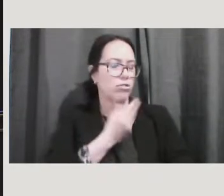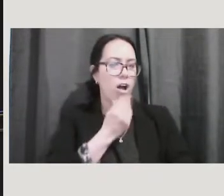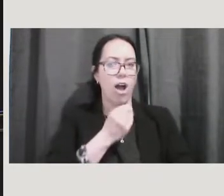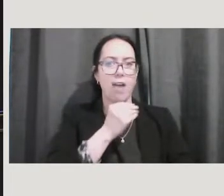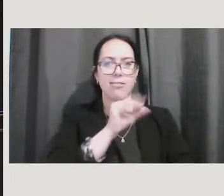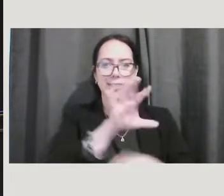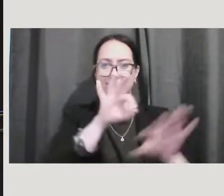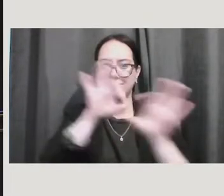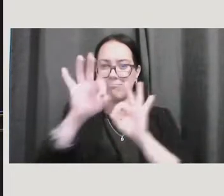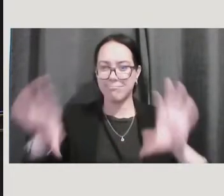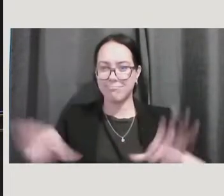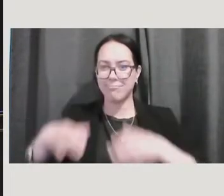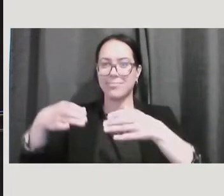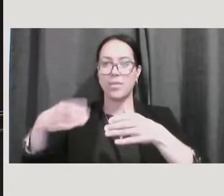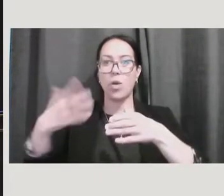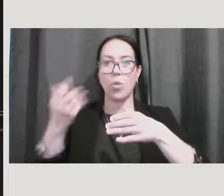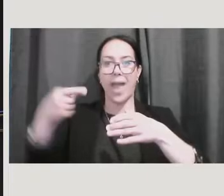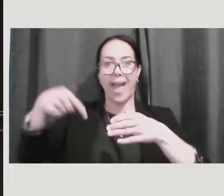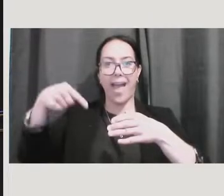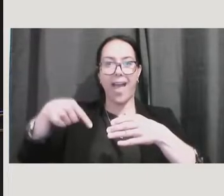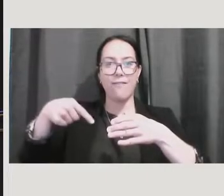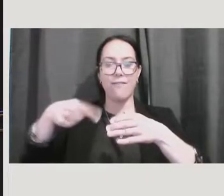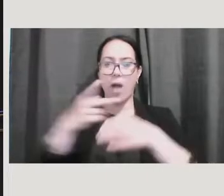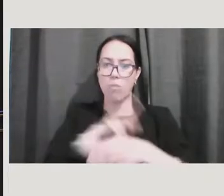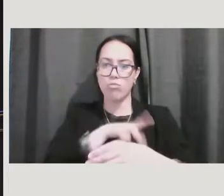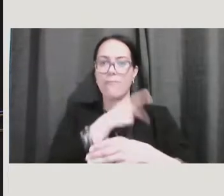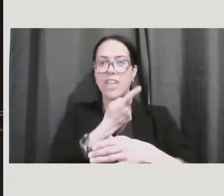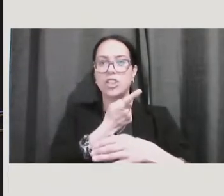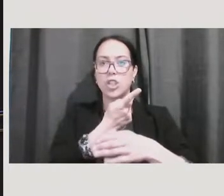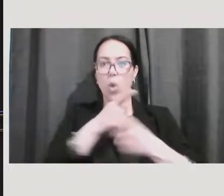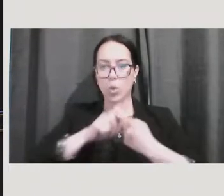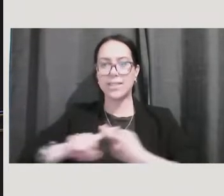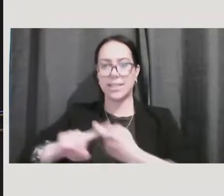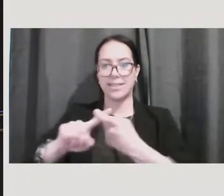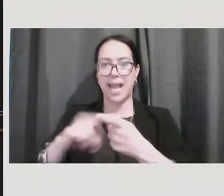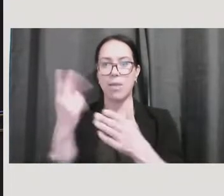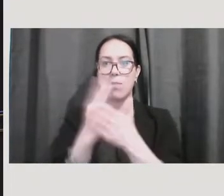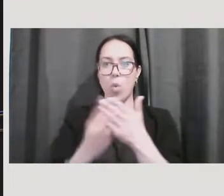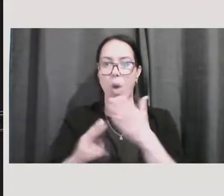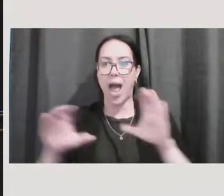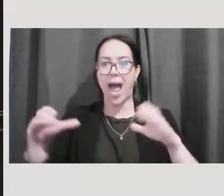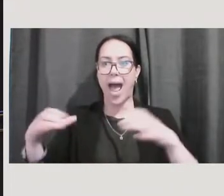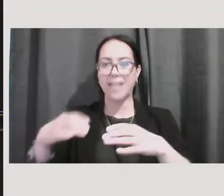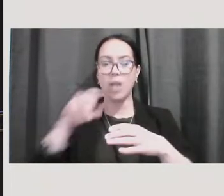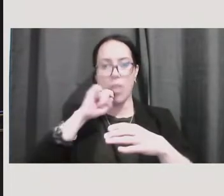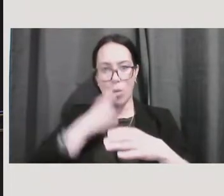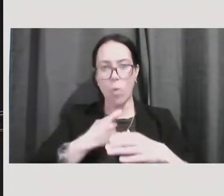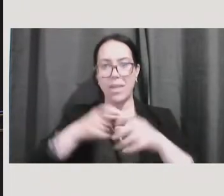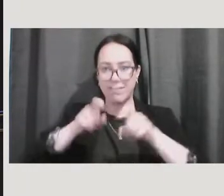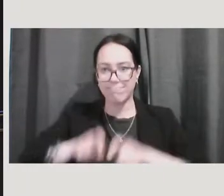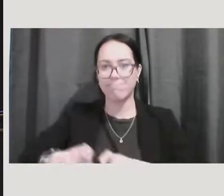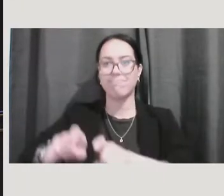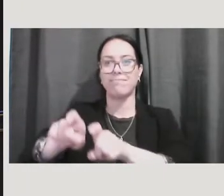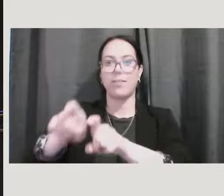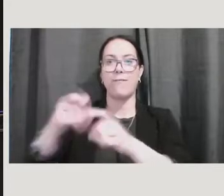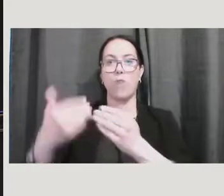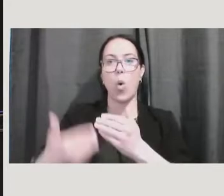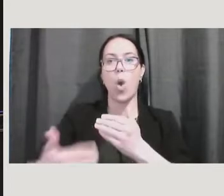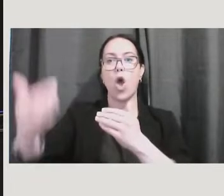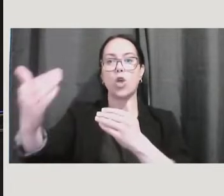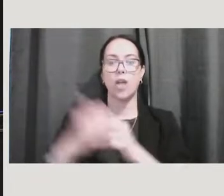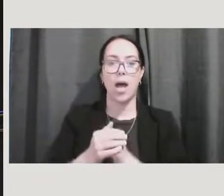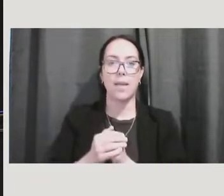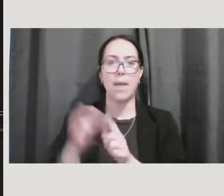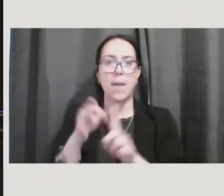I think professional sustainable Arts organizations who have been there for the Long Haul and again I say Pacific